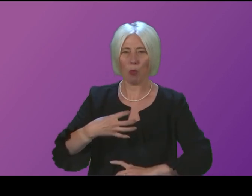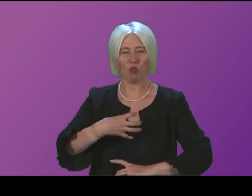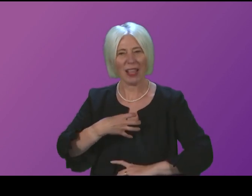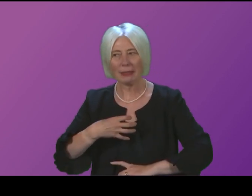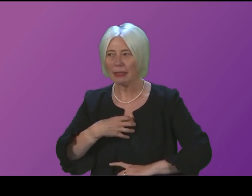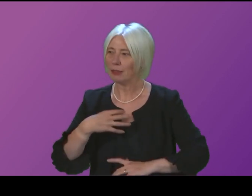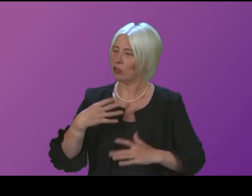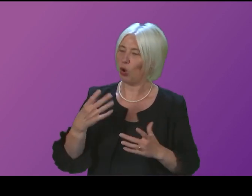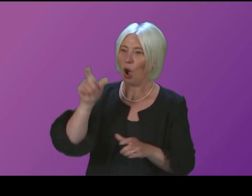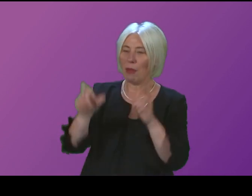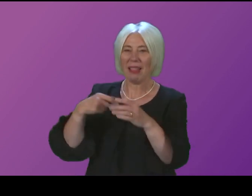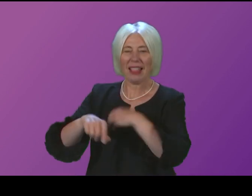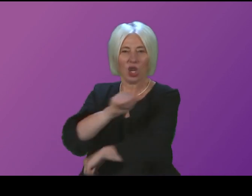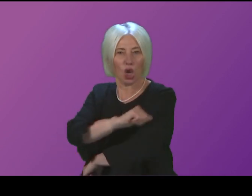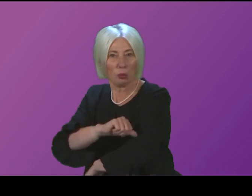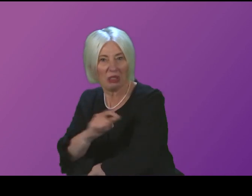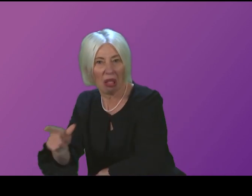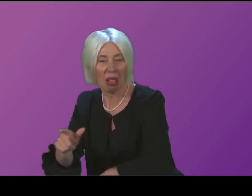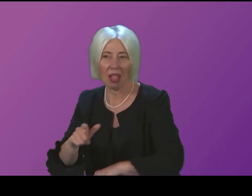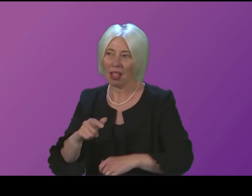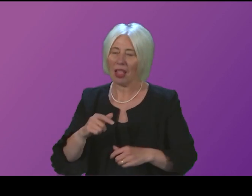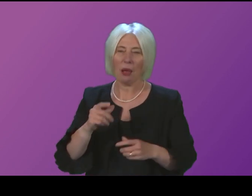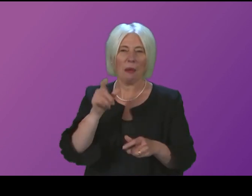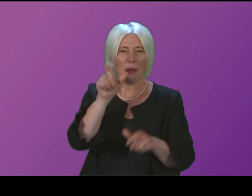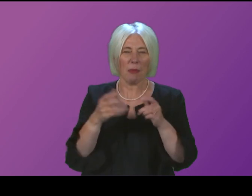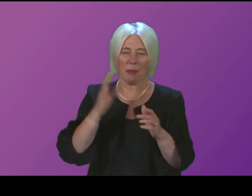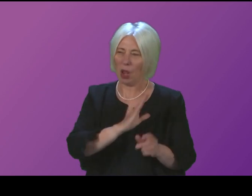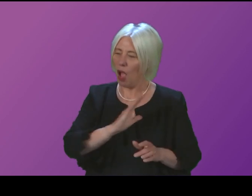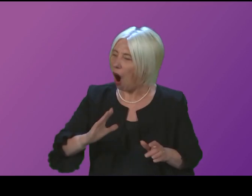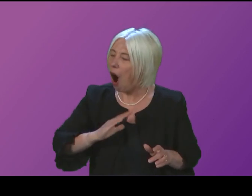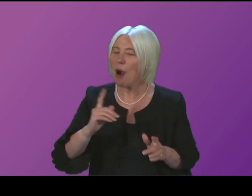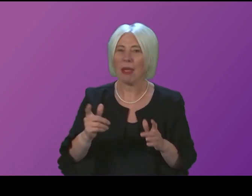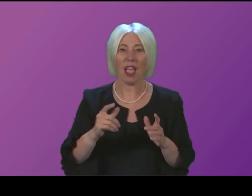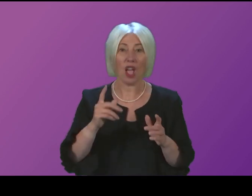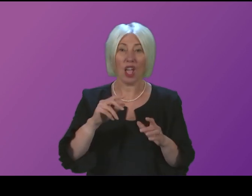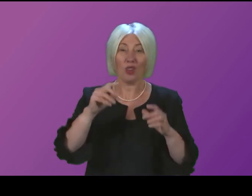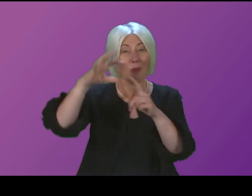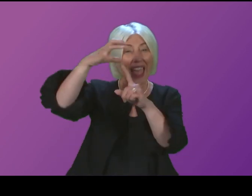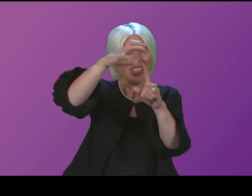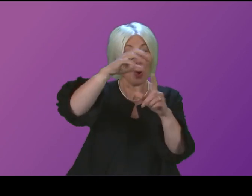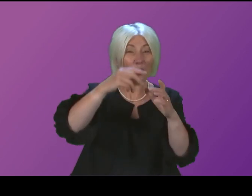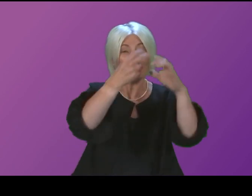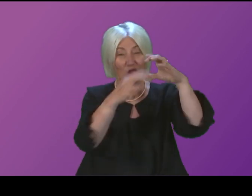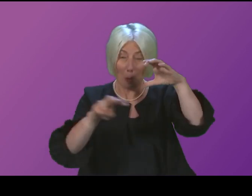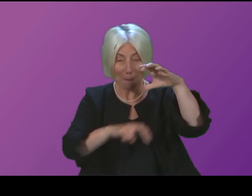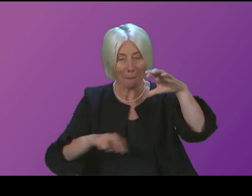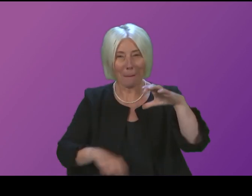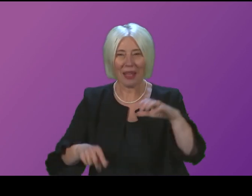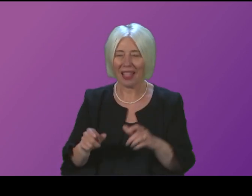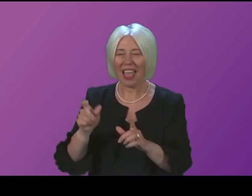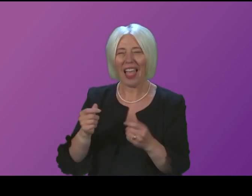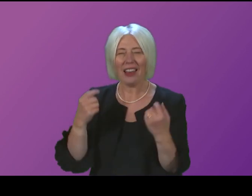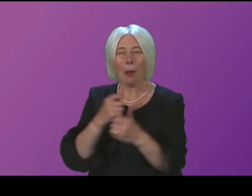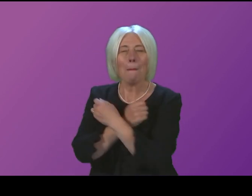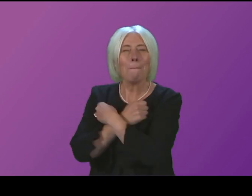hospital patients, key workers and veterans. She leapt from helicopters and dined with bears. She earned the